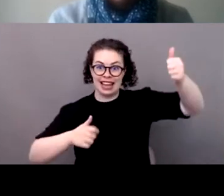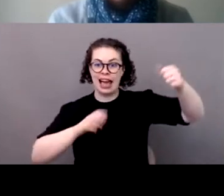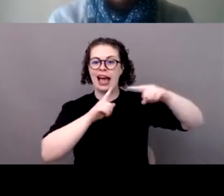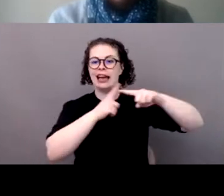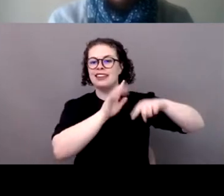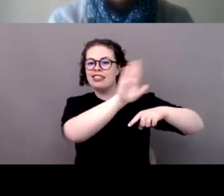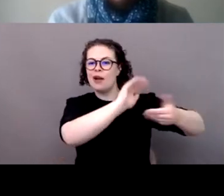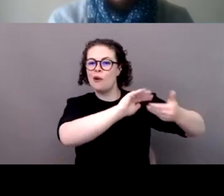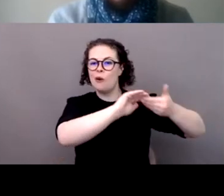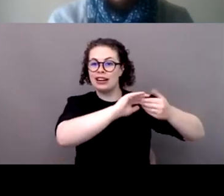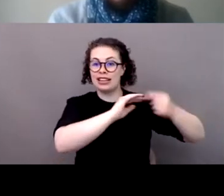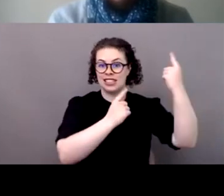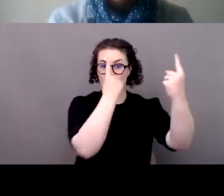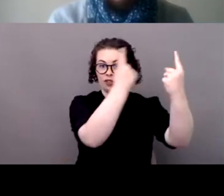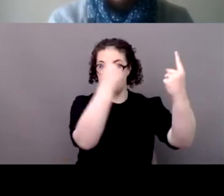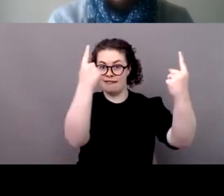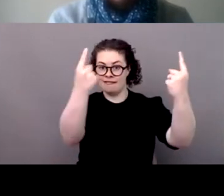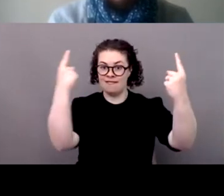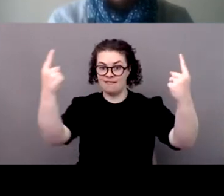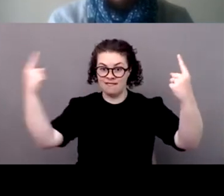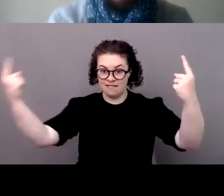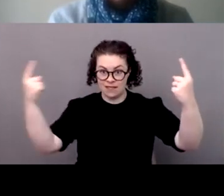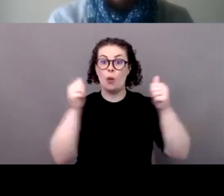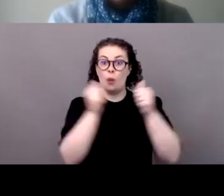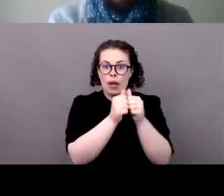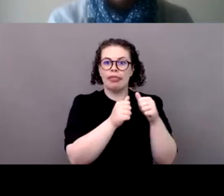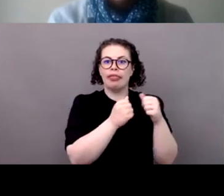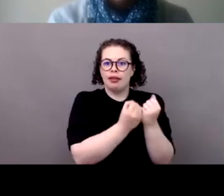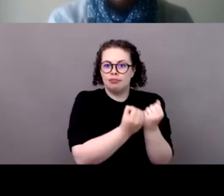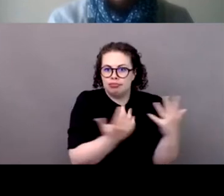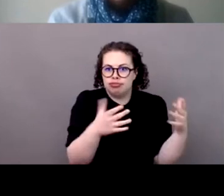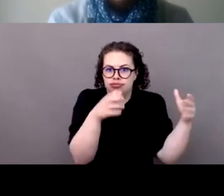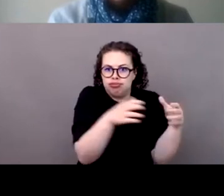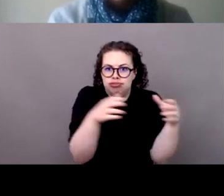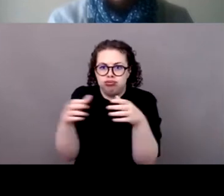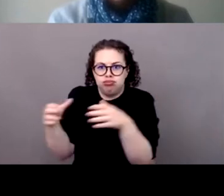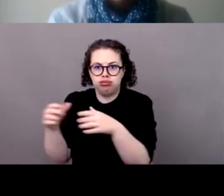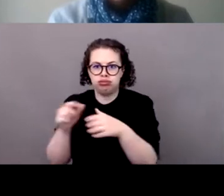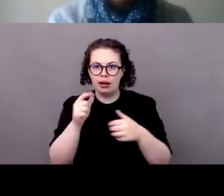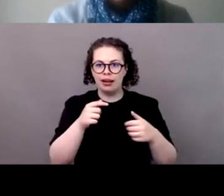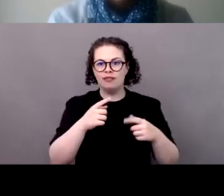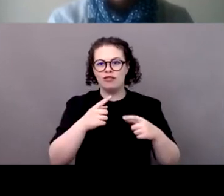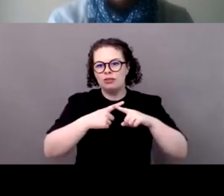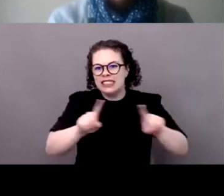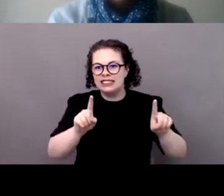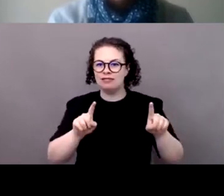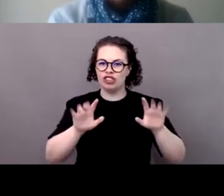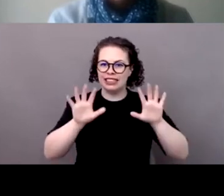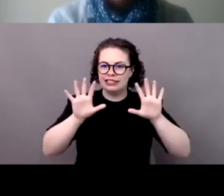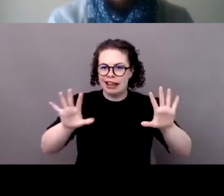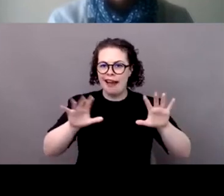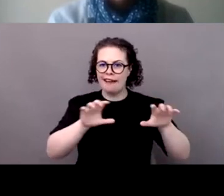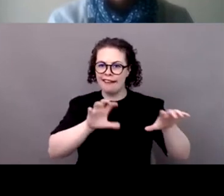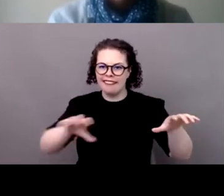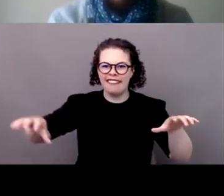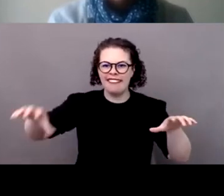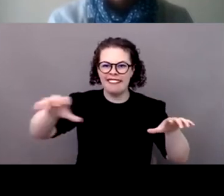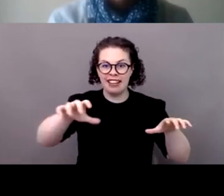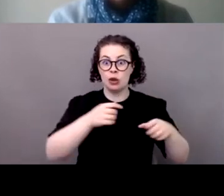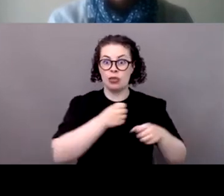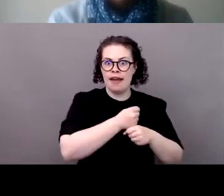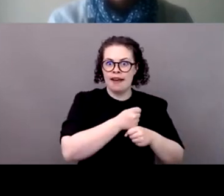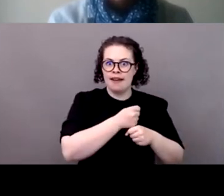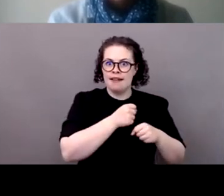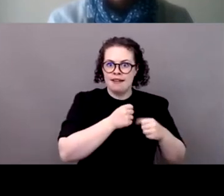this very quite complicated construct work. But I'm really happy to say that it's been a very successful initiative for us